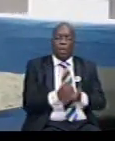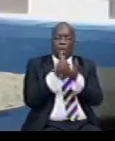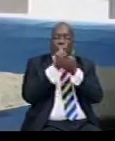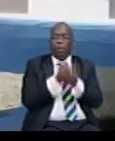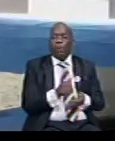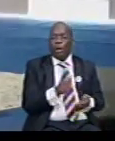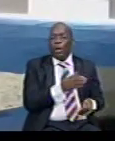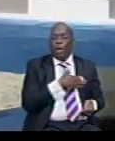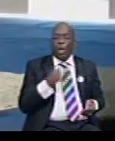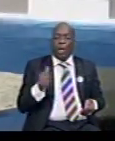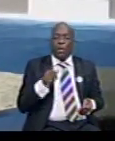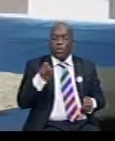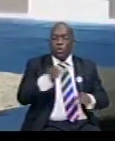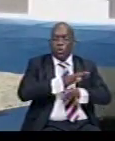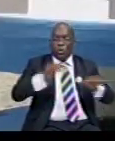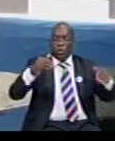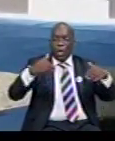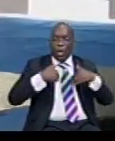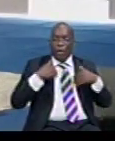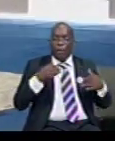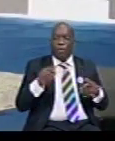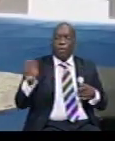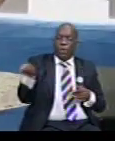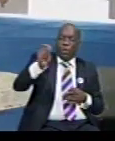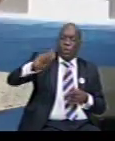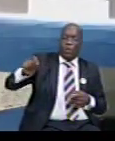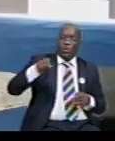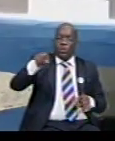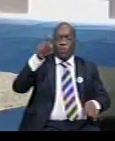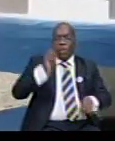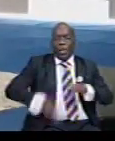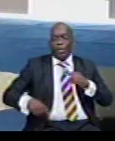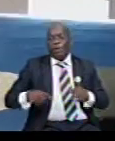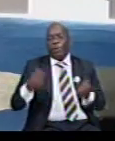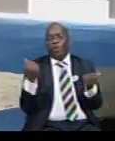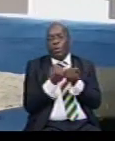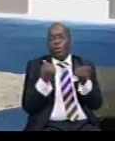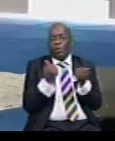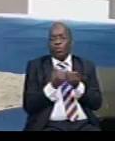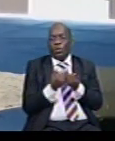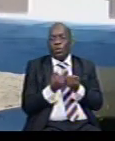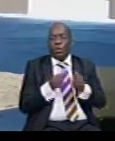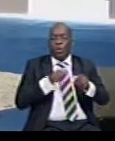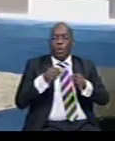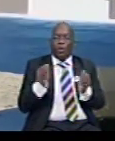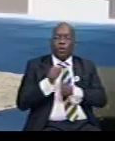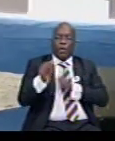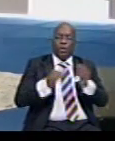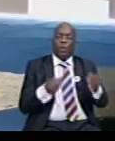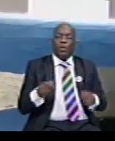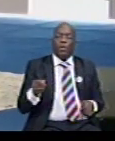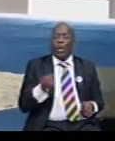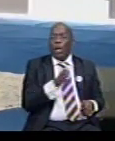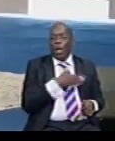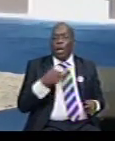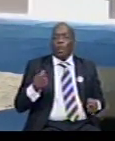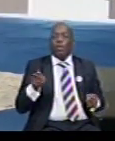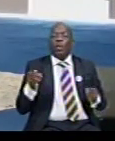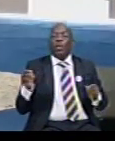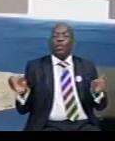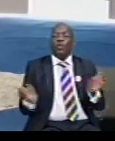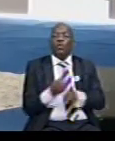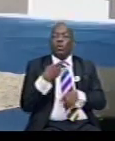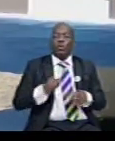You don't want to fight and you cannot fight. Okay, we'll fight for you. And he drew the sword and cut off the